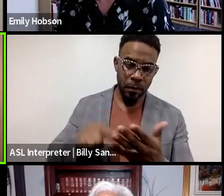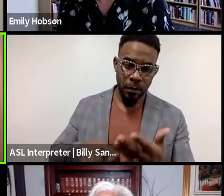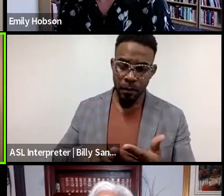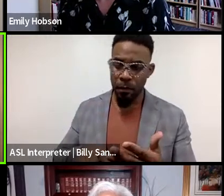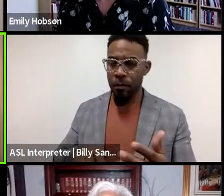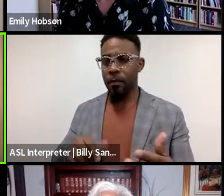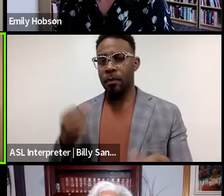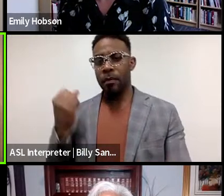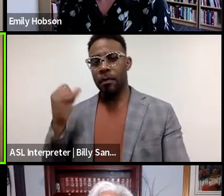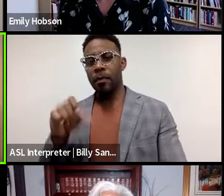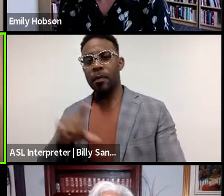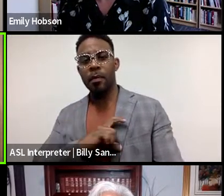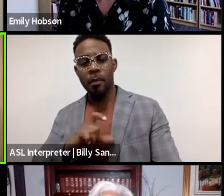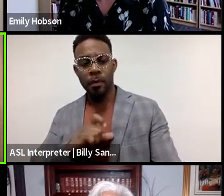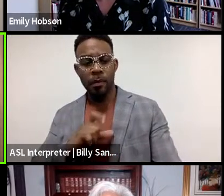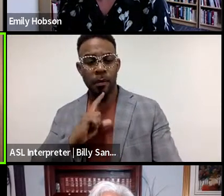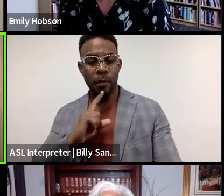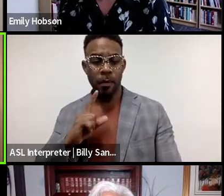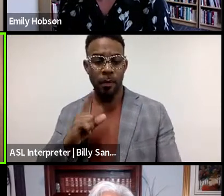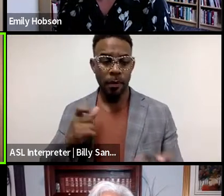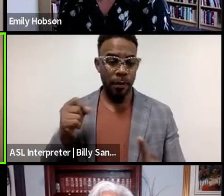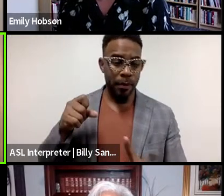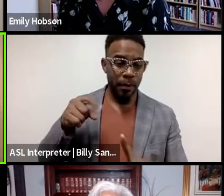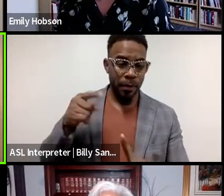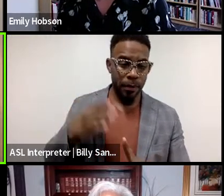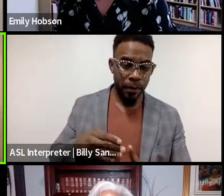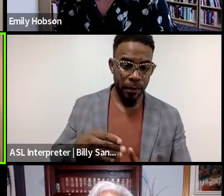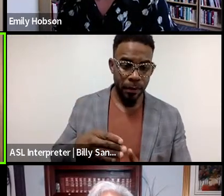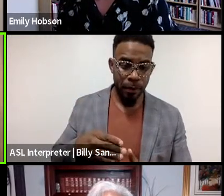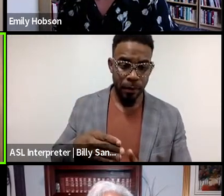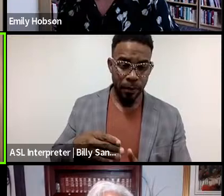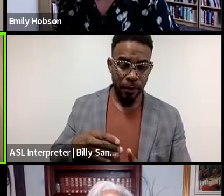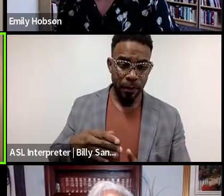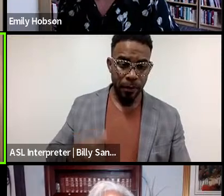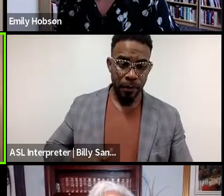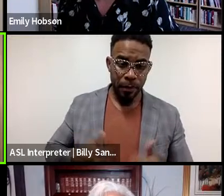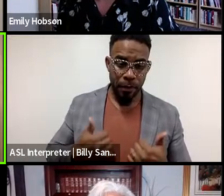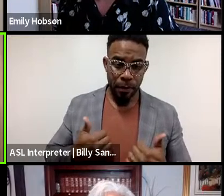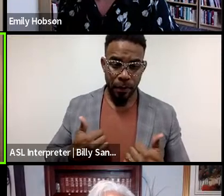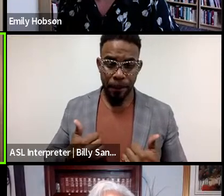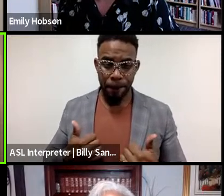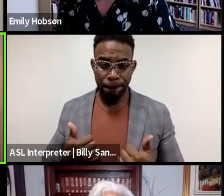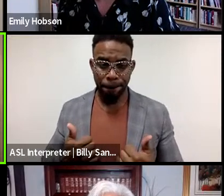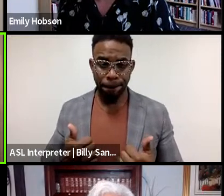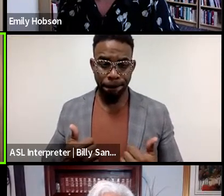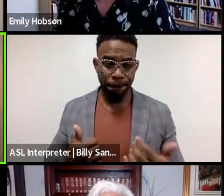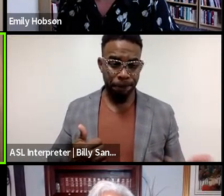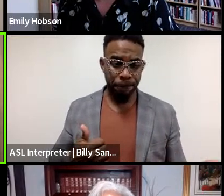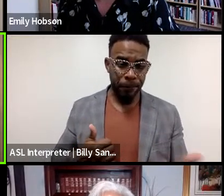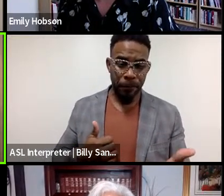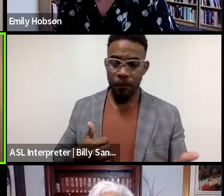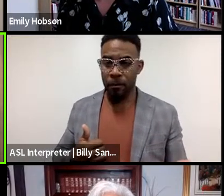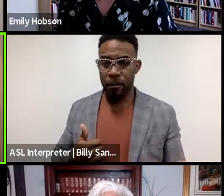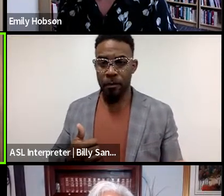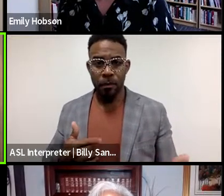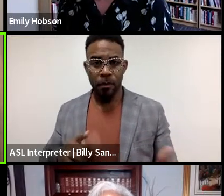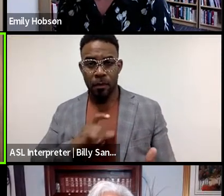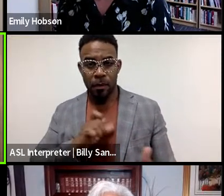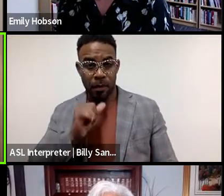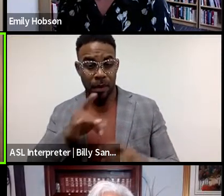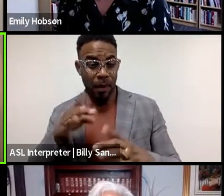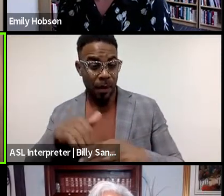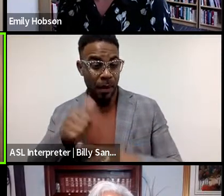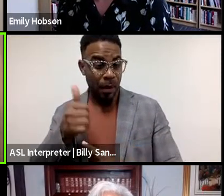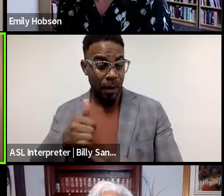in all of the rebellions, the police were the instigators. Residents experienced the way that they were being policed as violent in